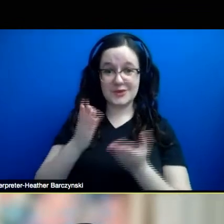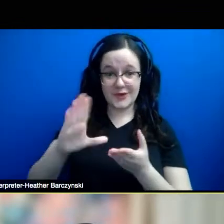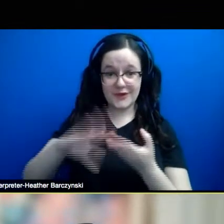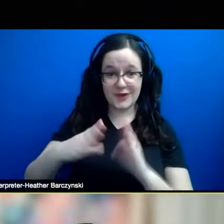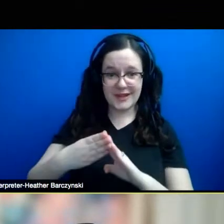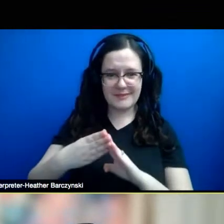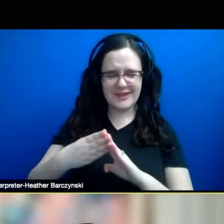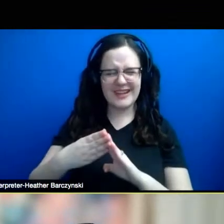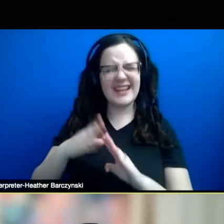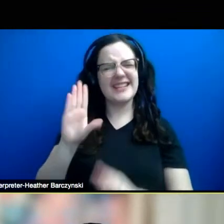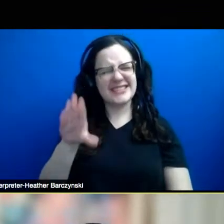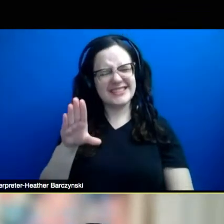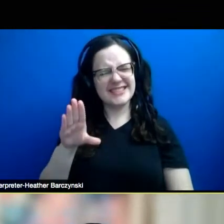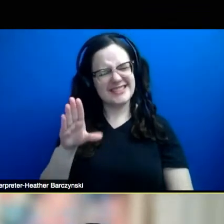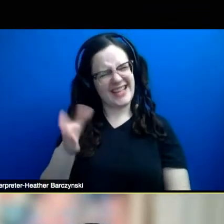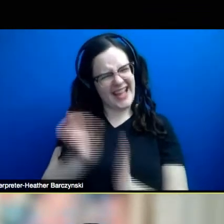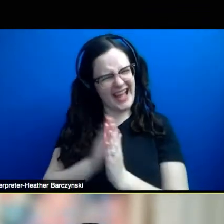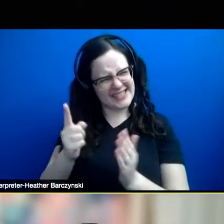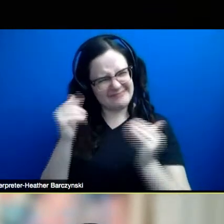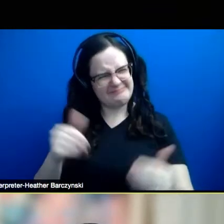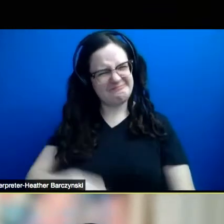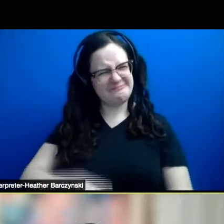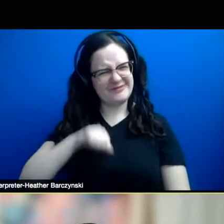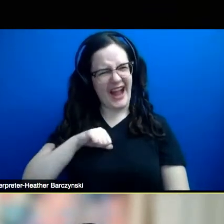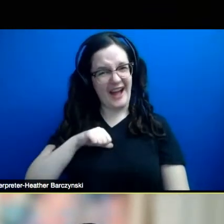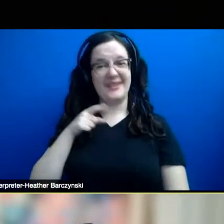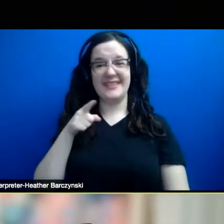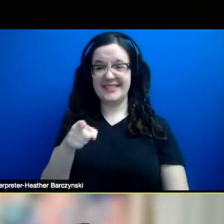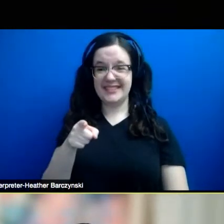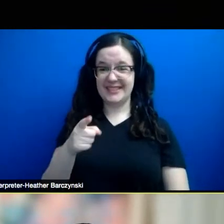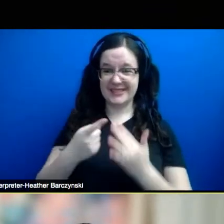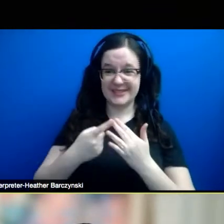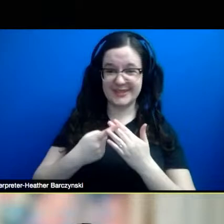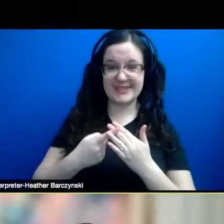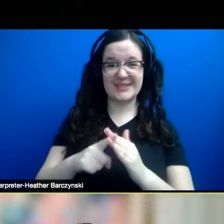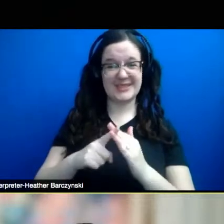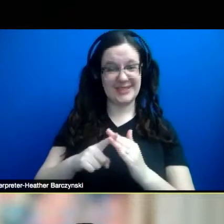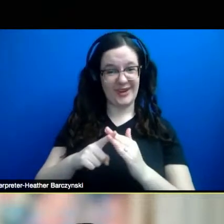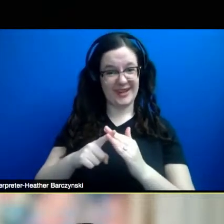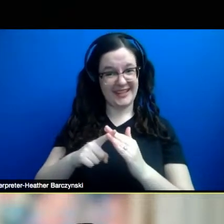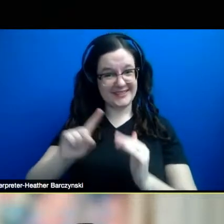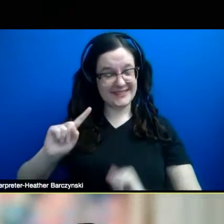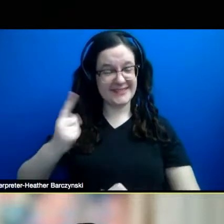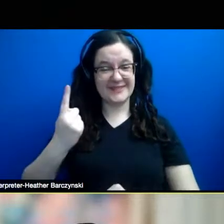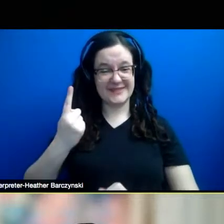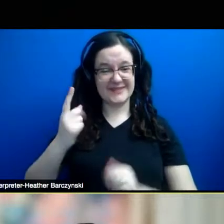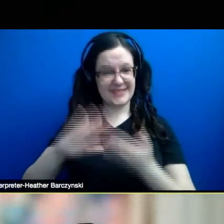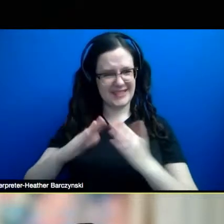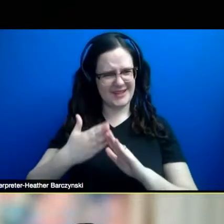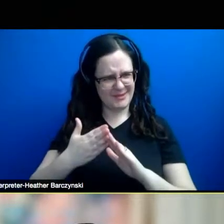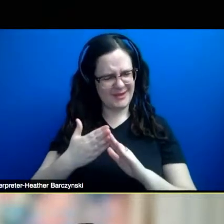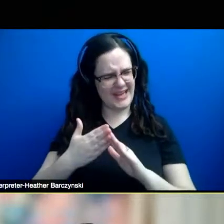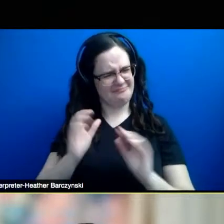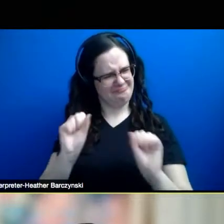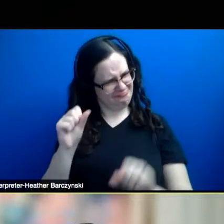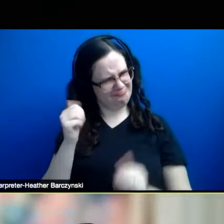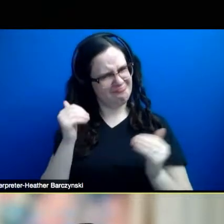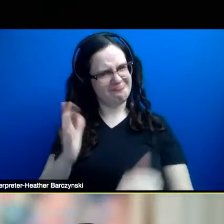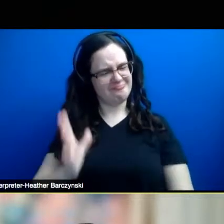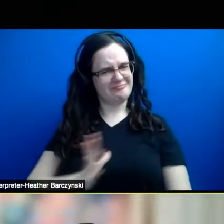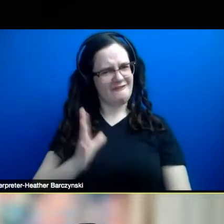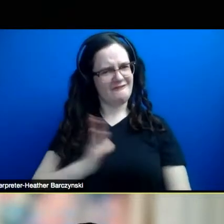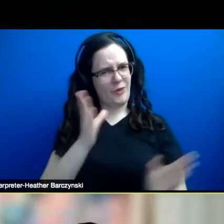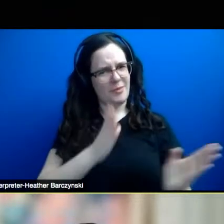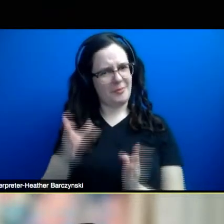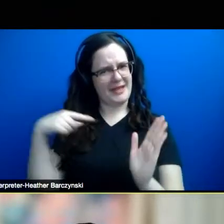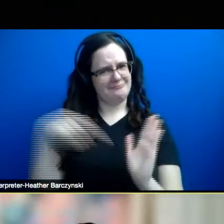take pride that you are on the leading edge of communities that see formalizing a plan to guide the decision makings of your